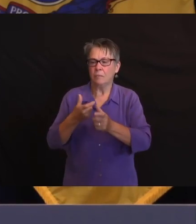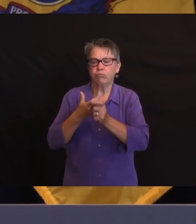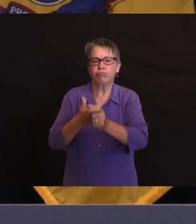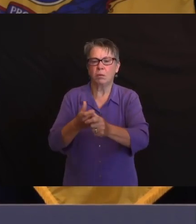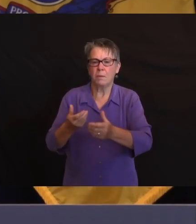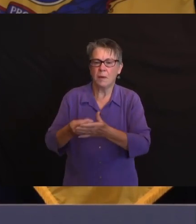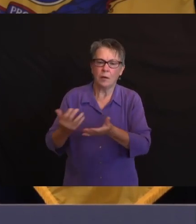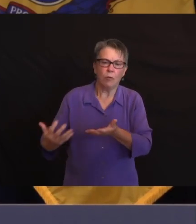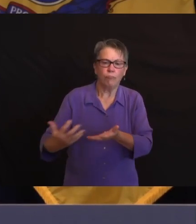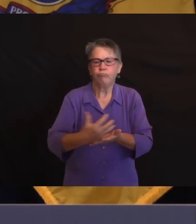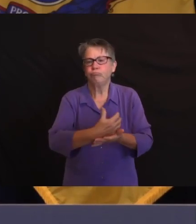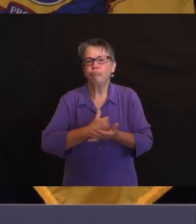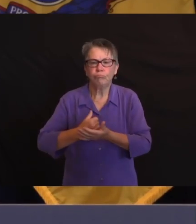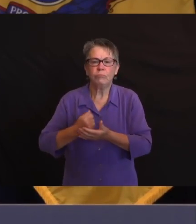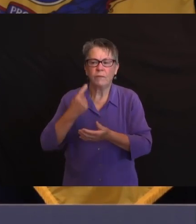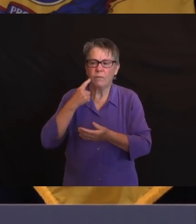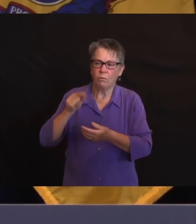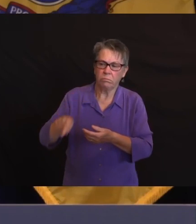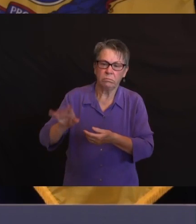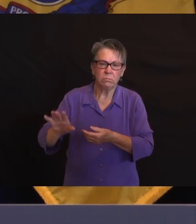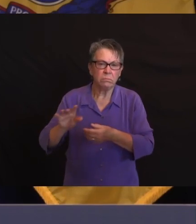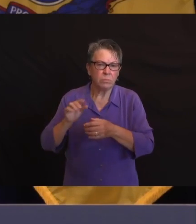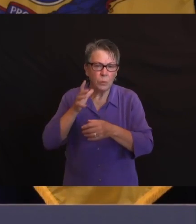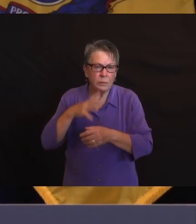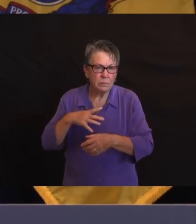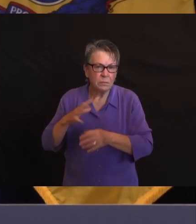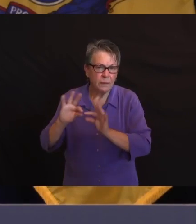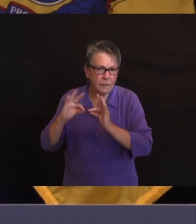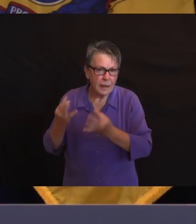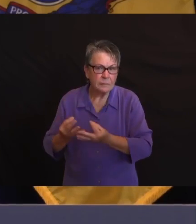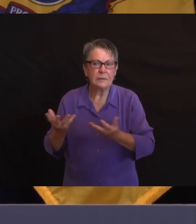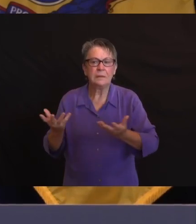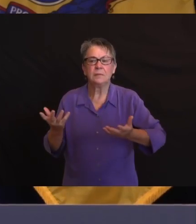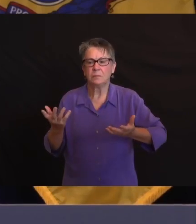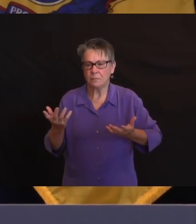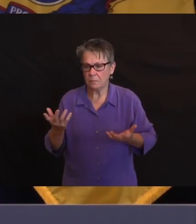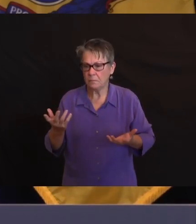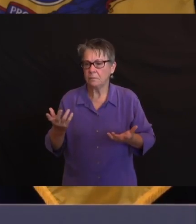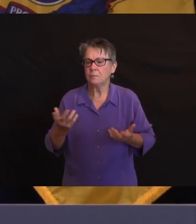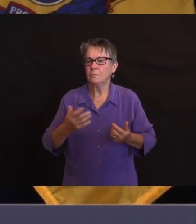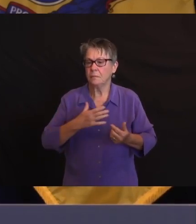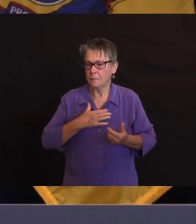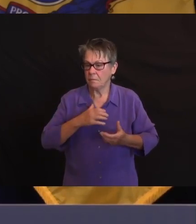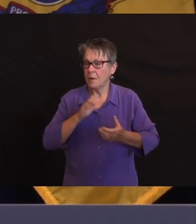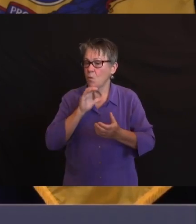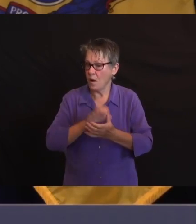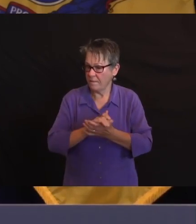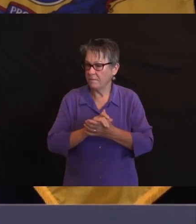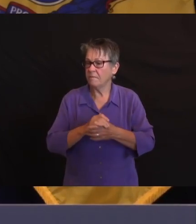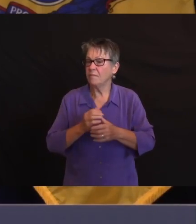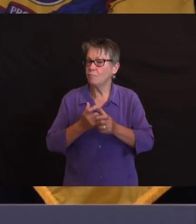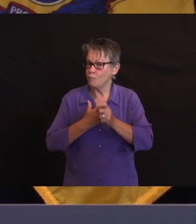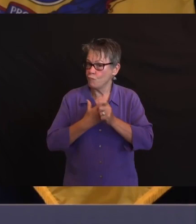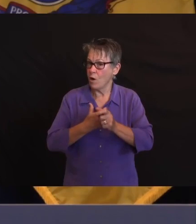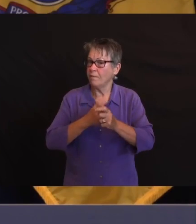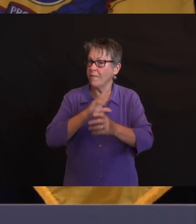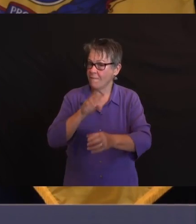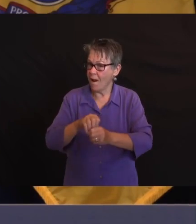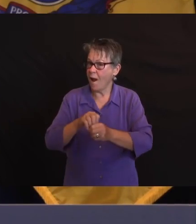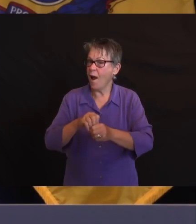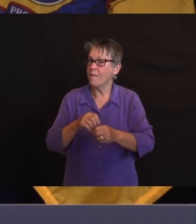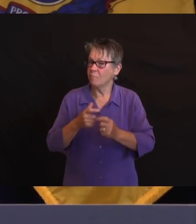I know that because my wife ran in it and ran a decent pace, I might add. I'm not quite there yet. And our Jewish brothers and sisters are not